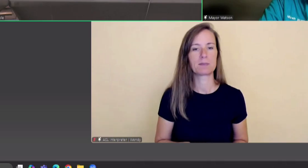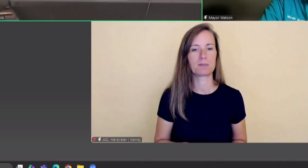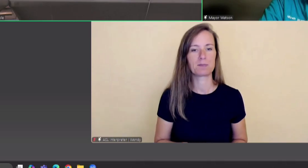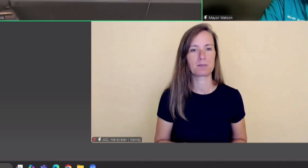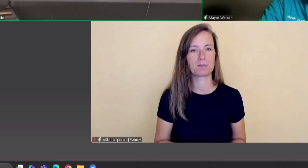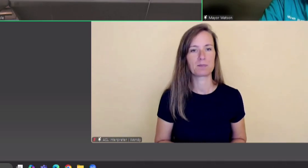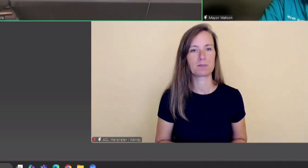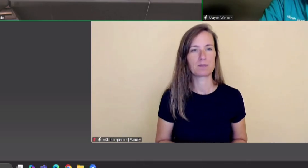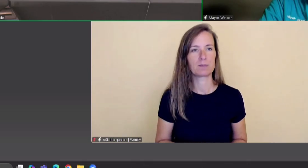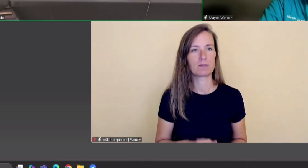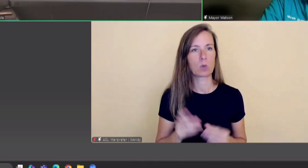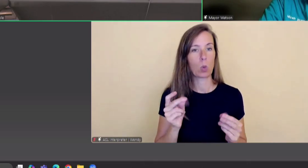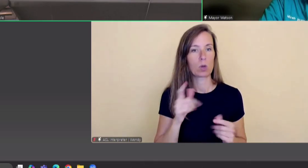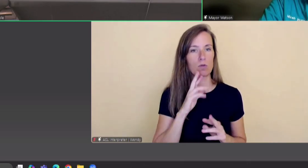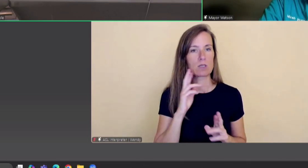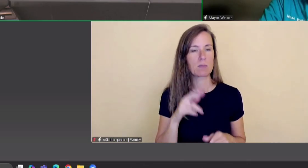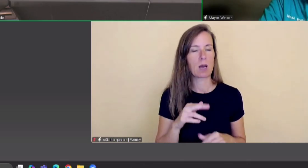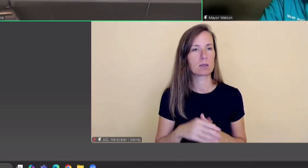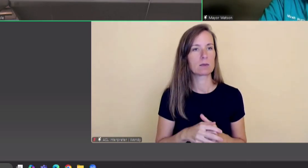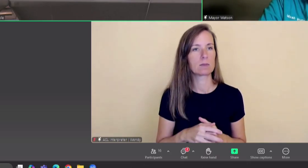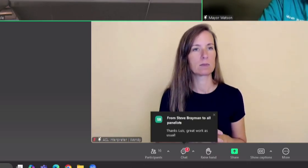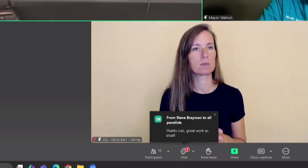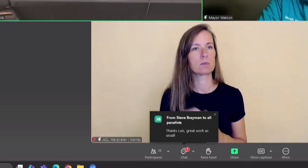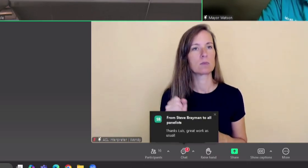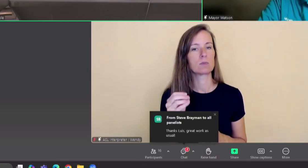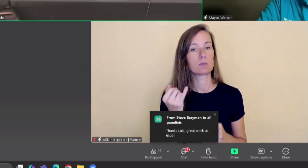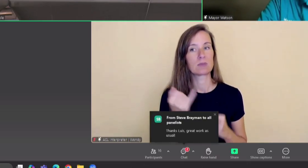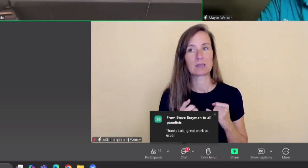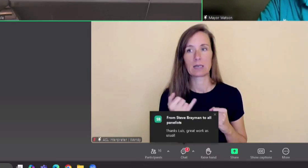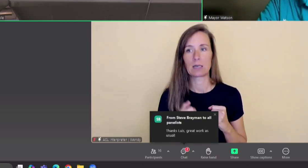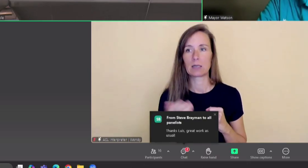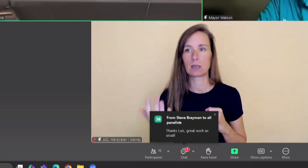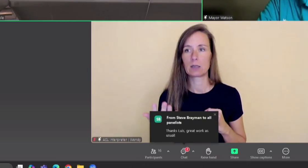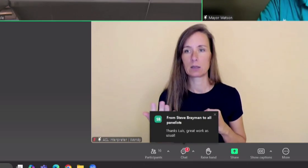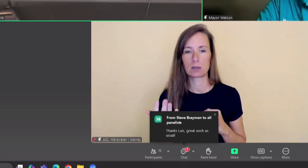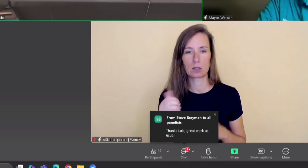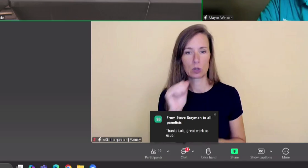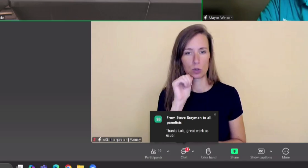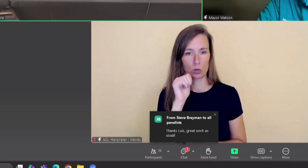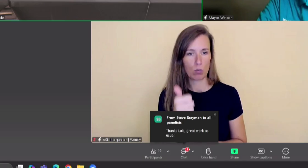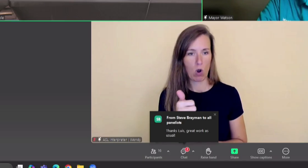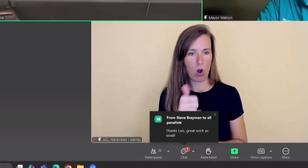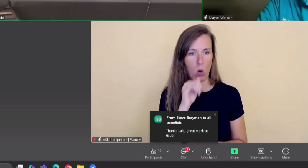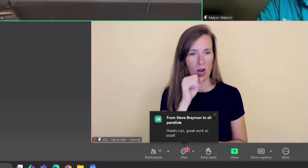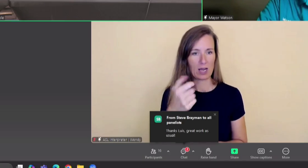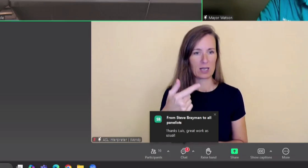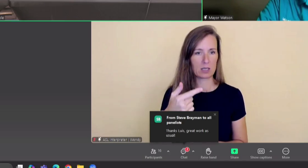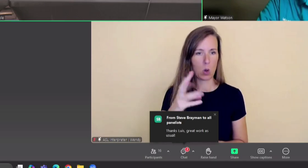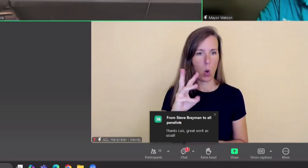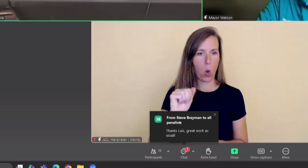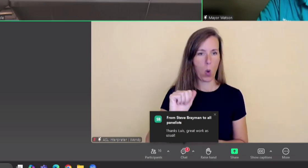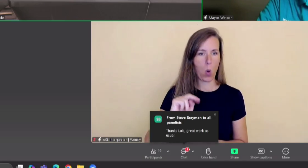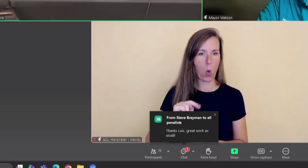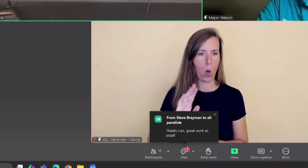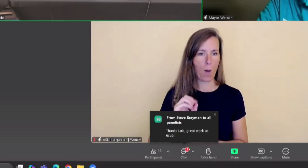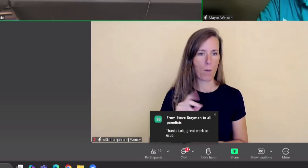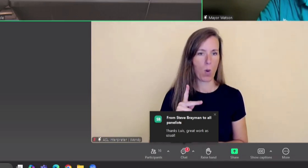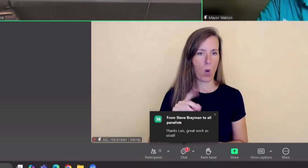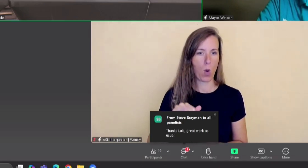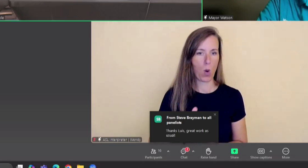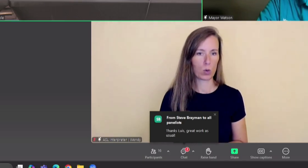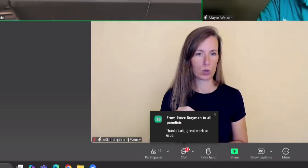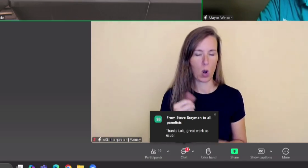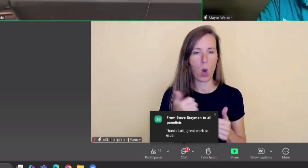today in Korea, but tomorrow is Gwangbokjeol, which is Liberation Day in Korea. And